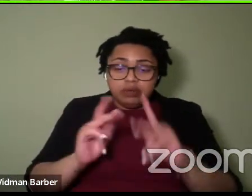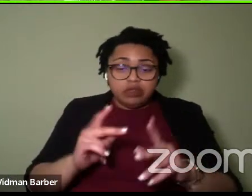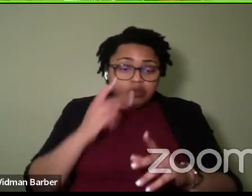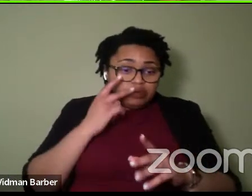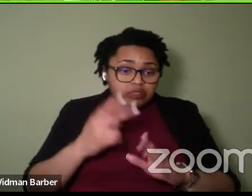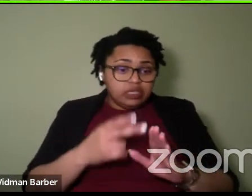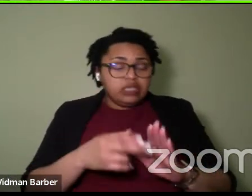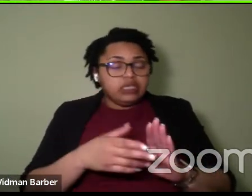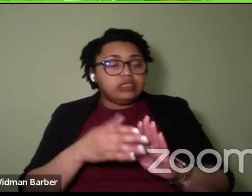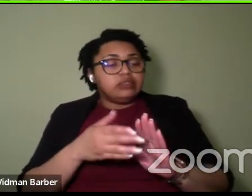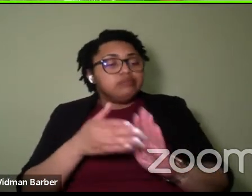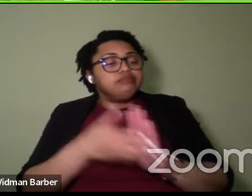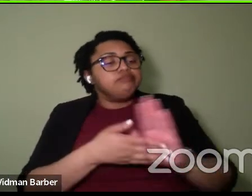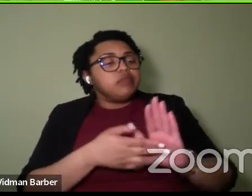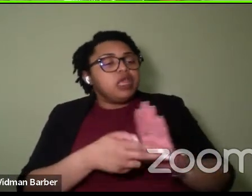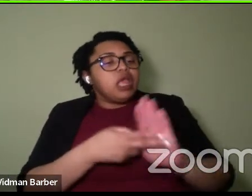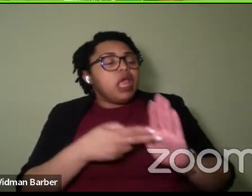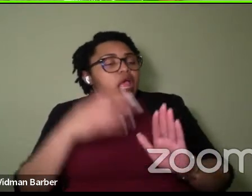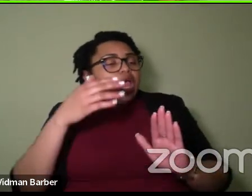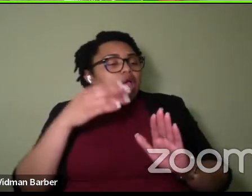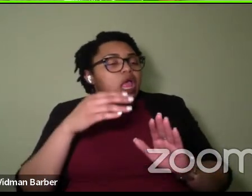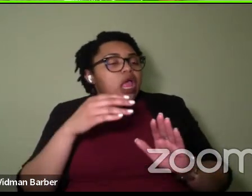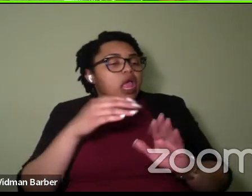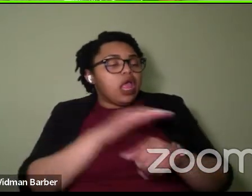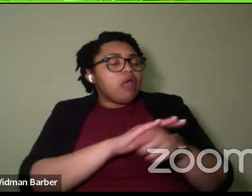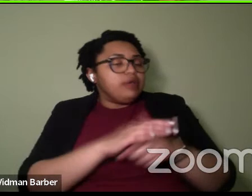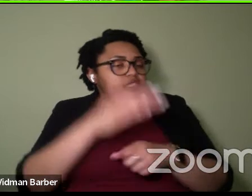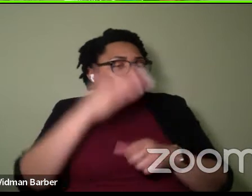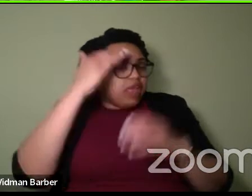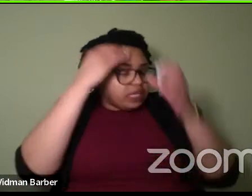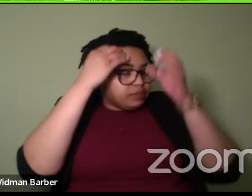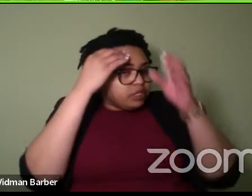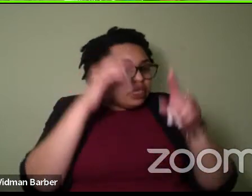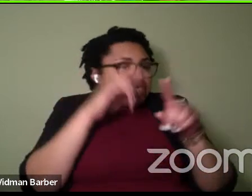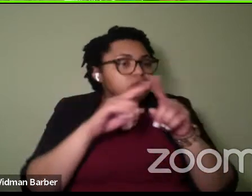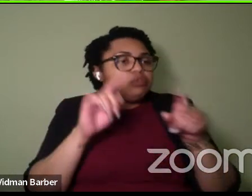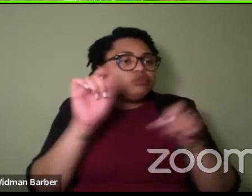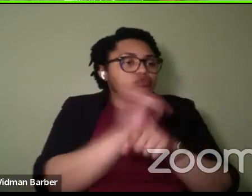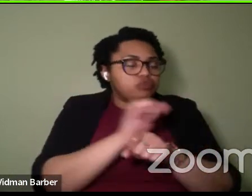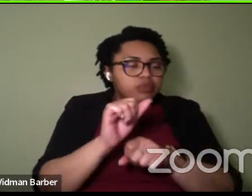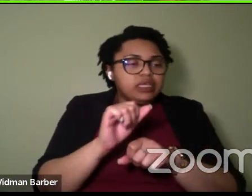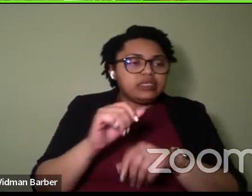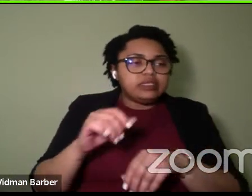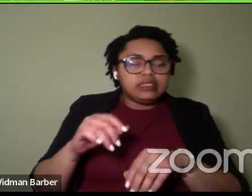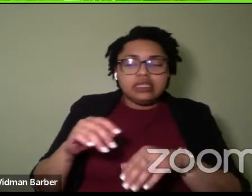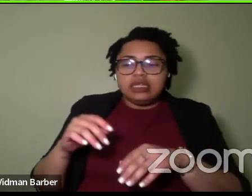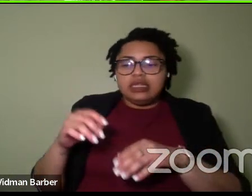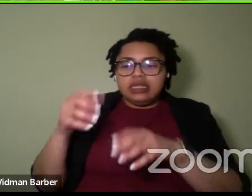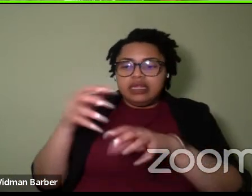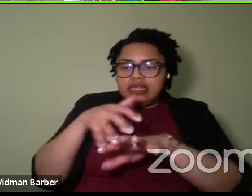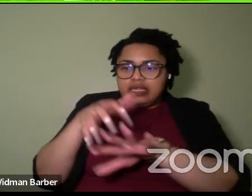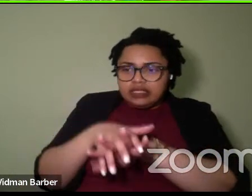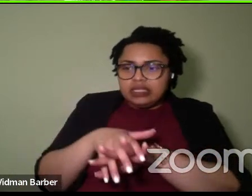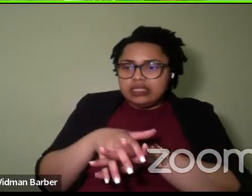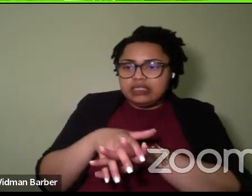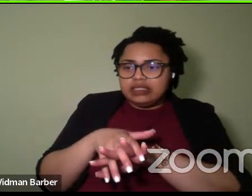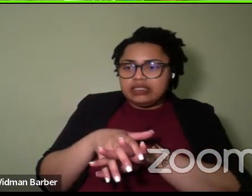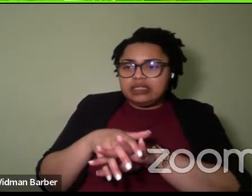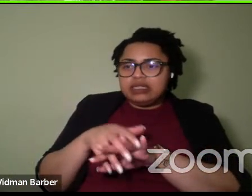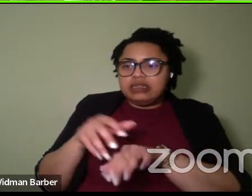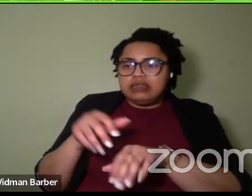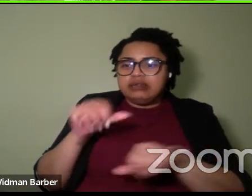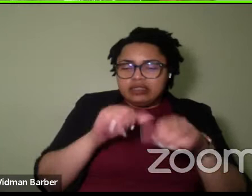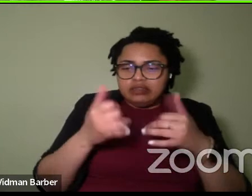expertise within the environmental sciences, where indigenous leaders and advocates continue to face alarming rates of violence for their lived and